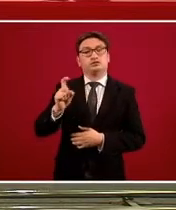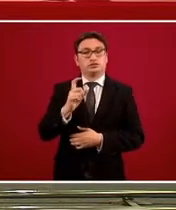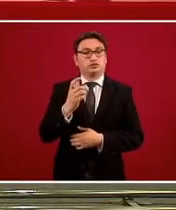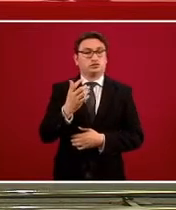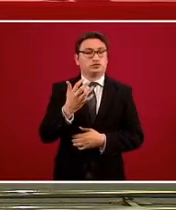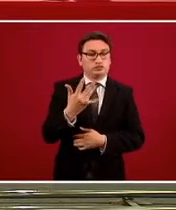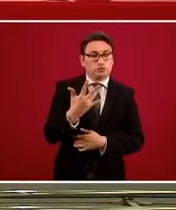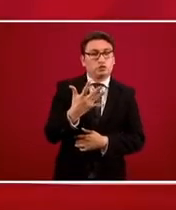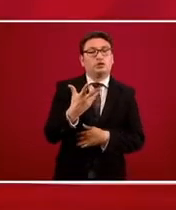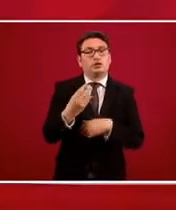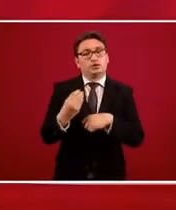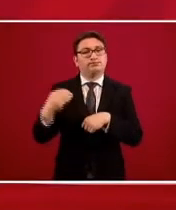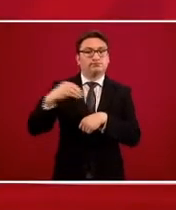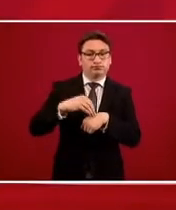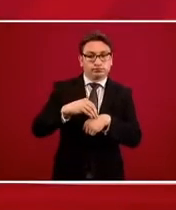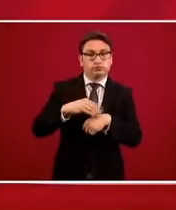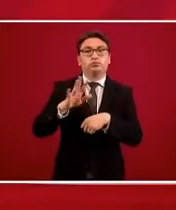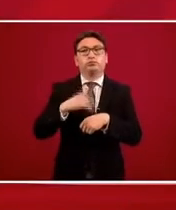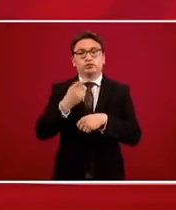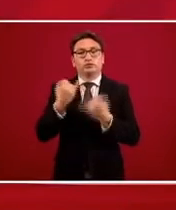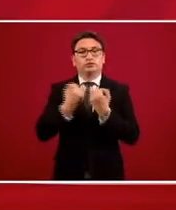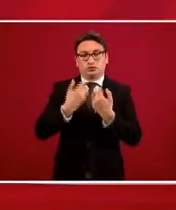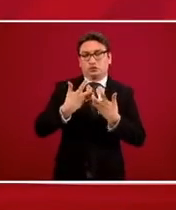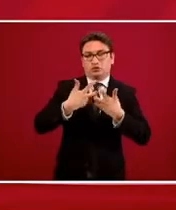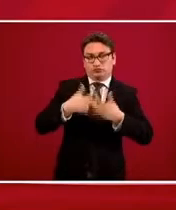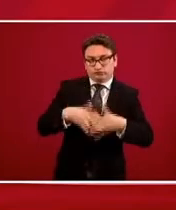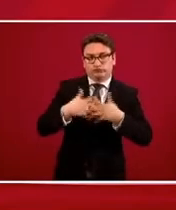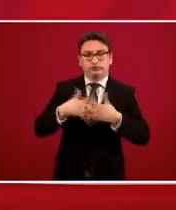But then we're going to be adding